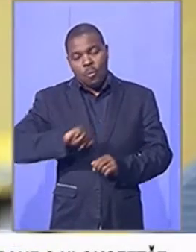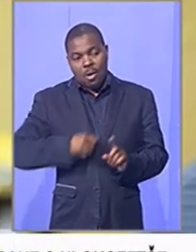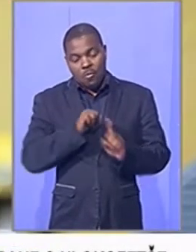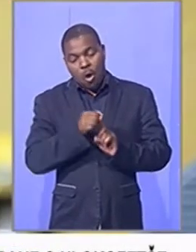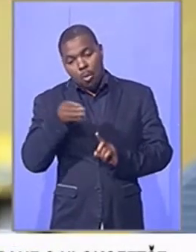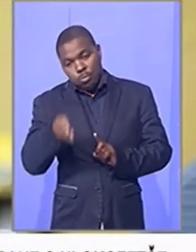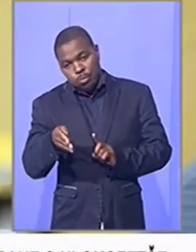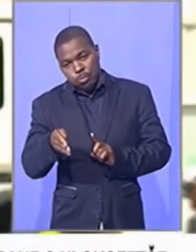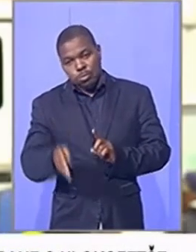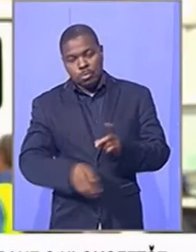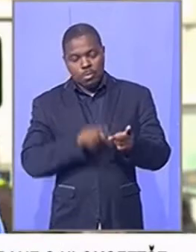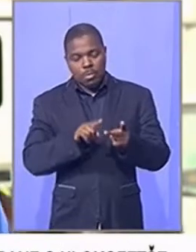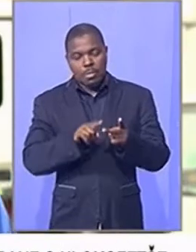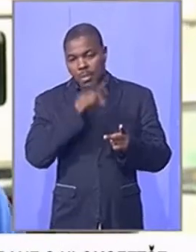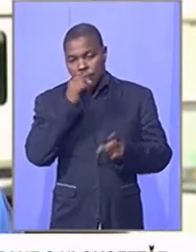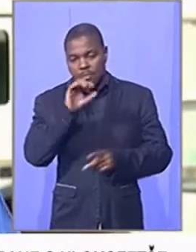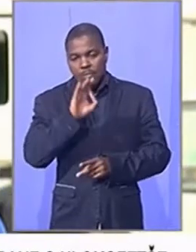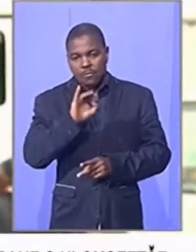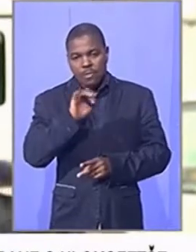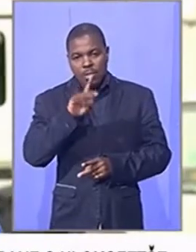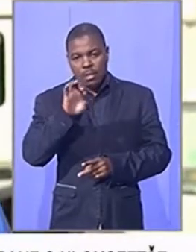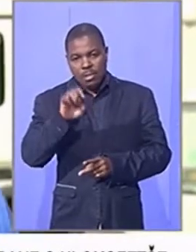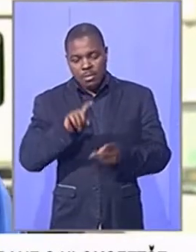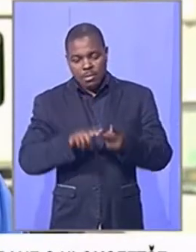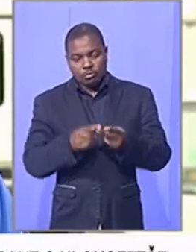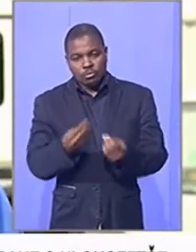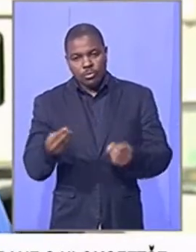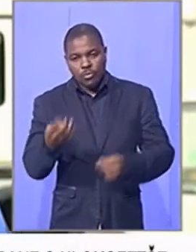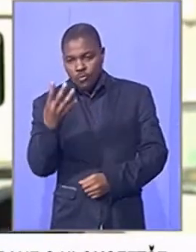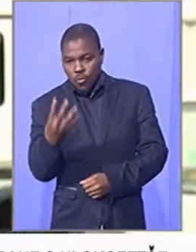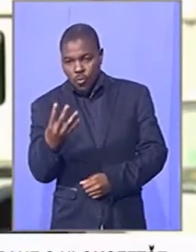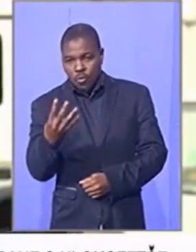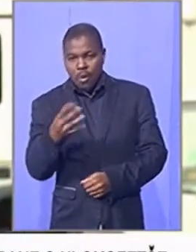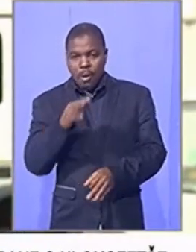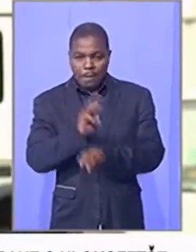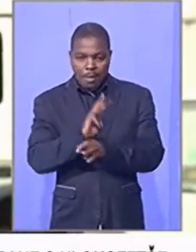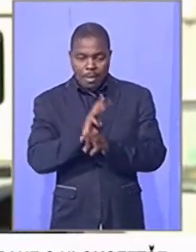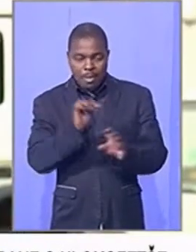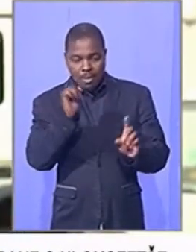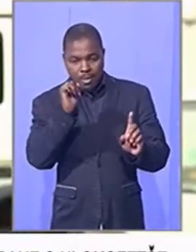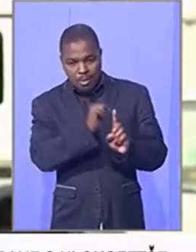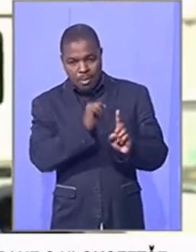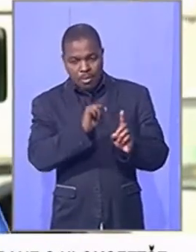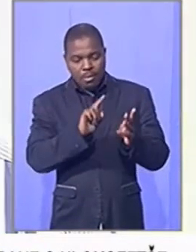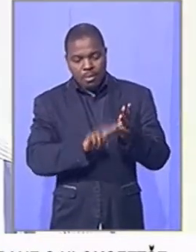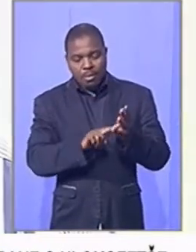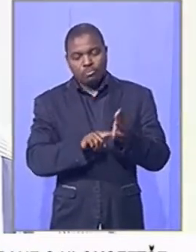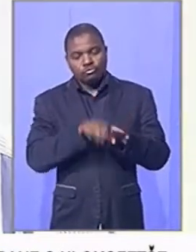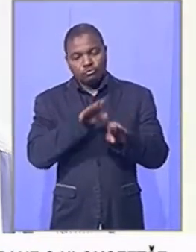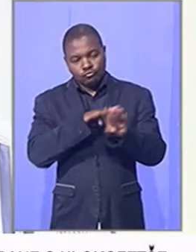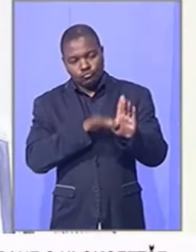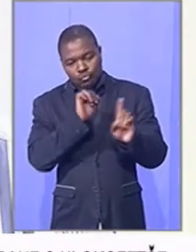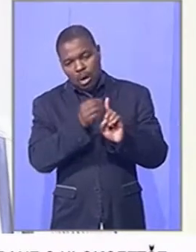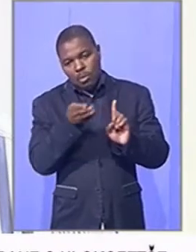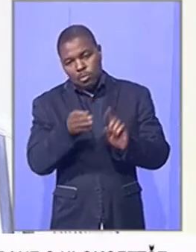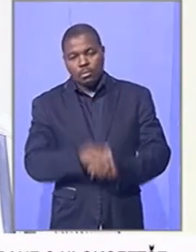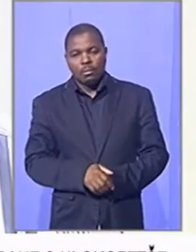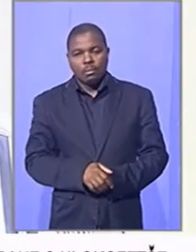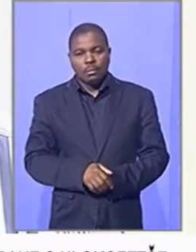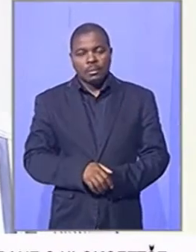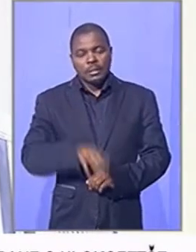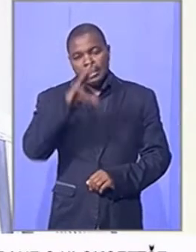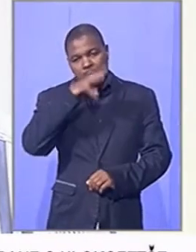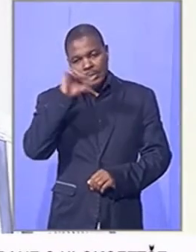wife, File, 4 kids, his mother and siblings. May his